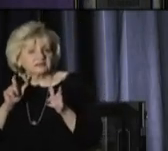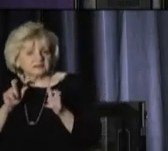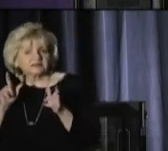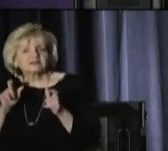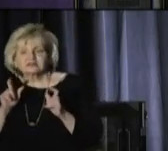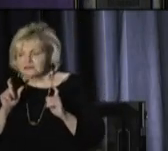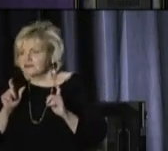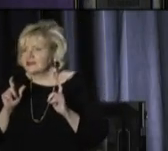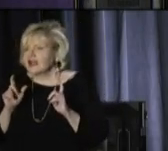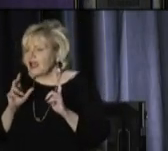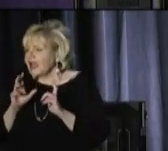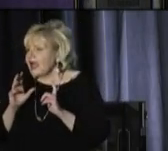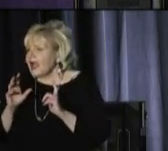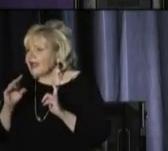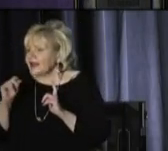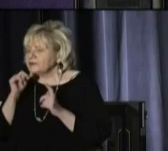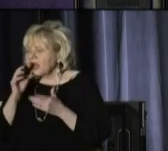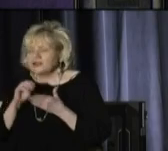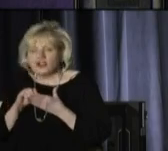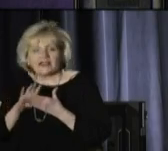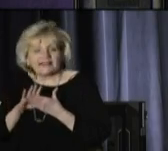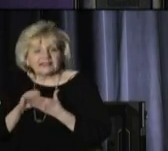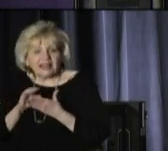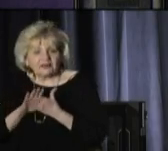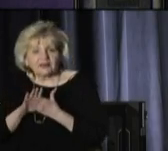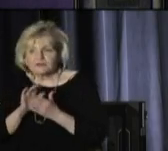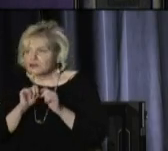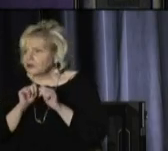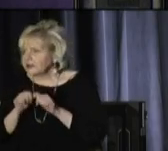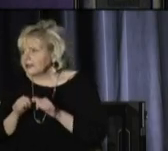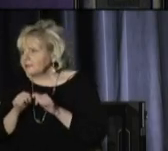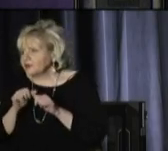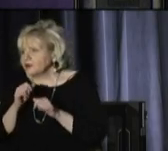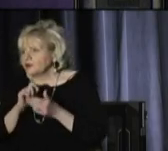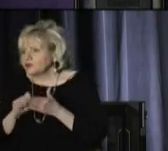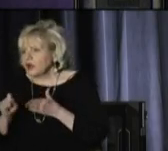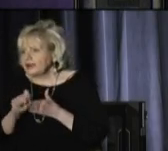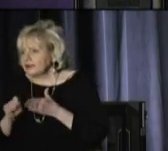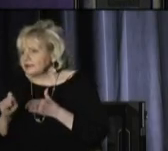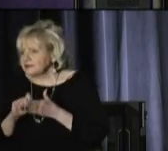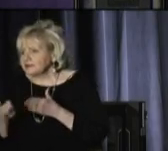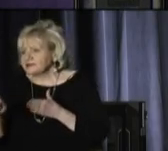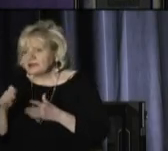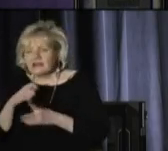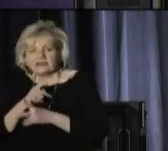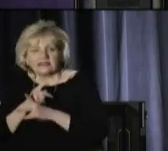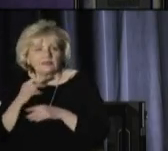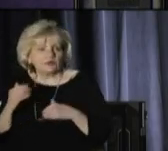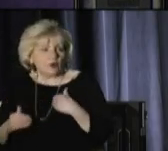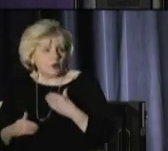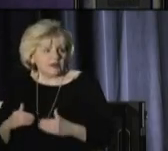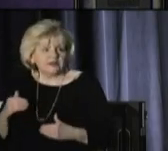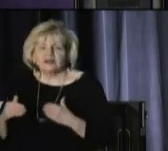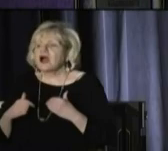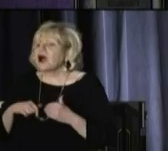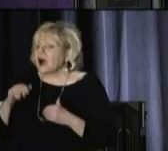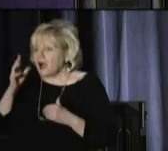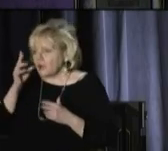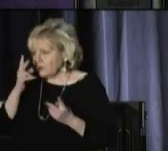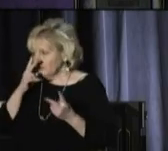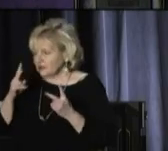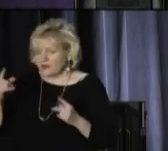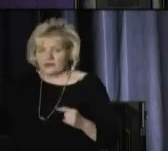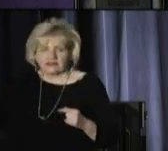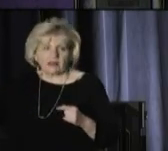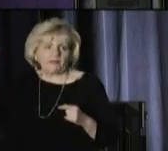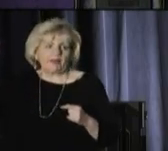I don't just jot it down. I just keep writing and I just think of it as if I just keep going, eventually I'm gonna discover something.